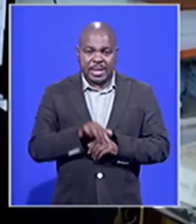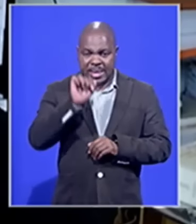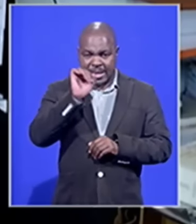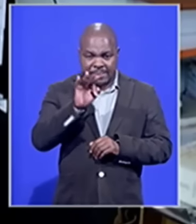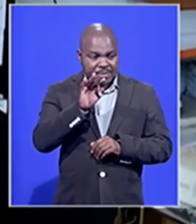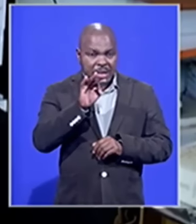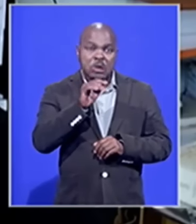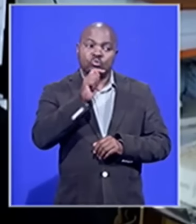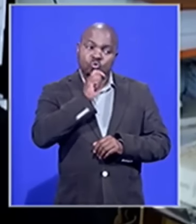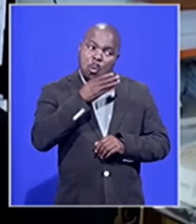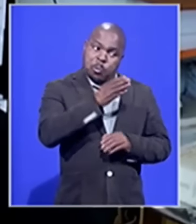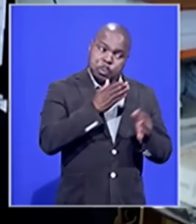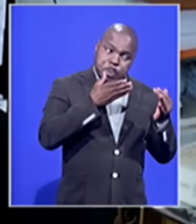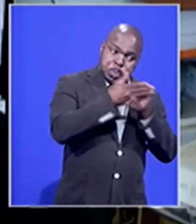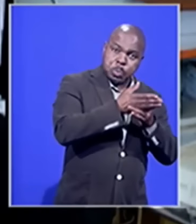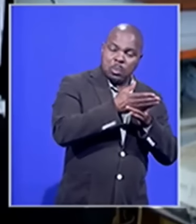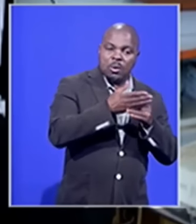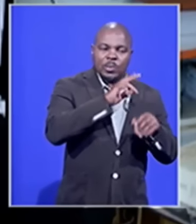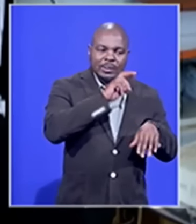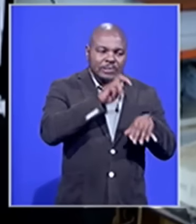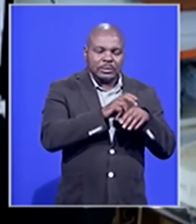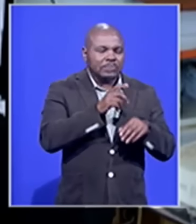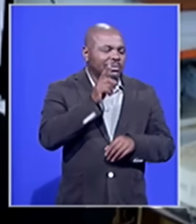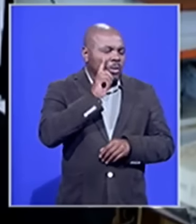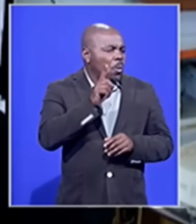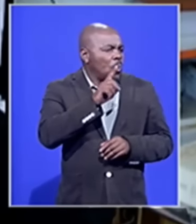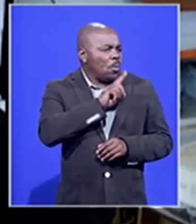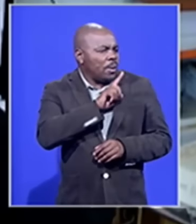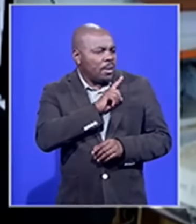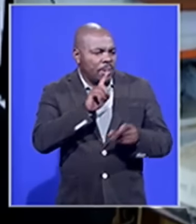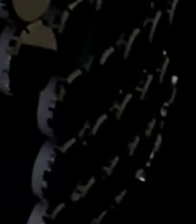cause is, and whether or not we need to look at structural changes.